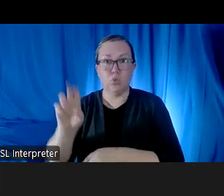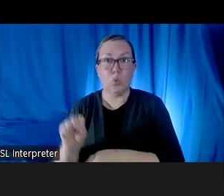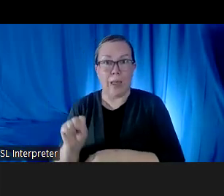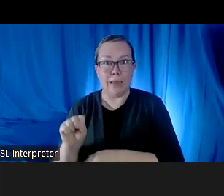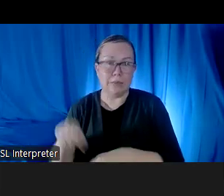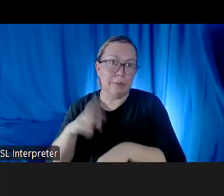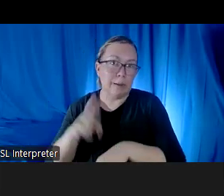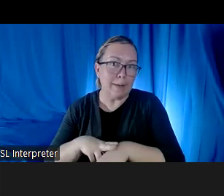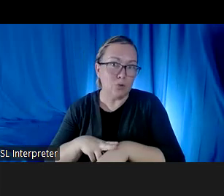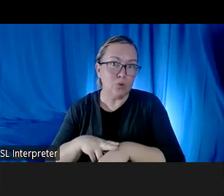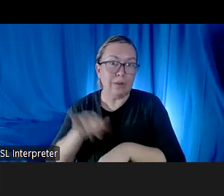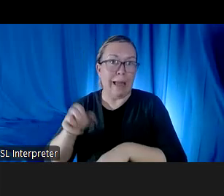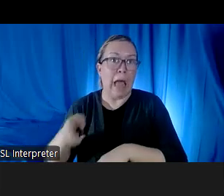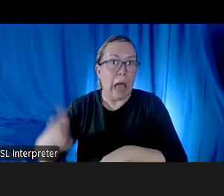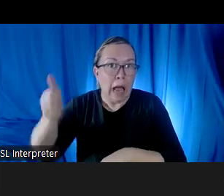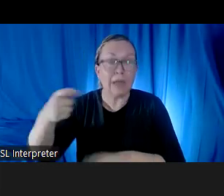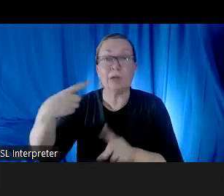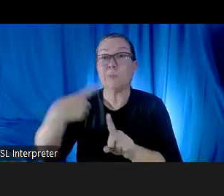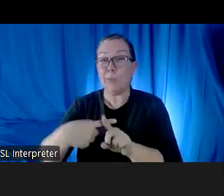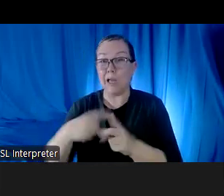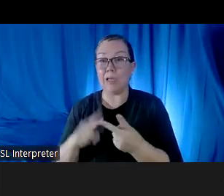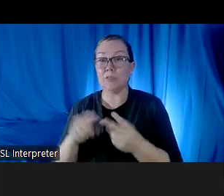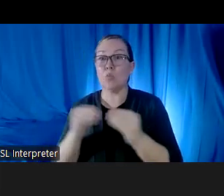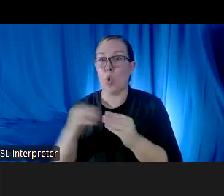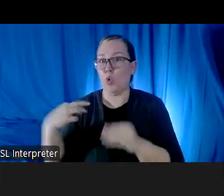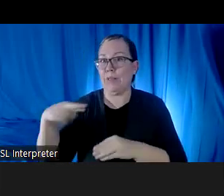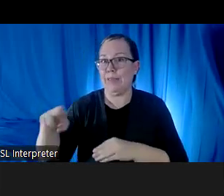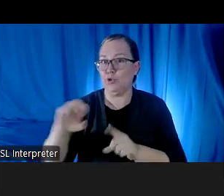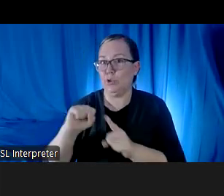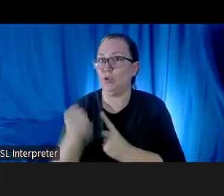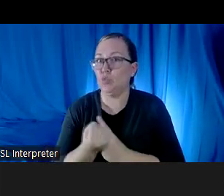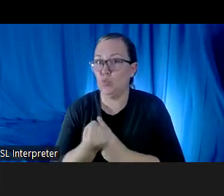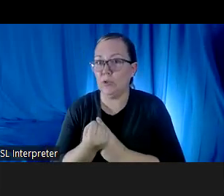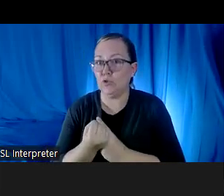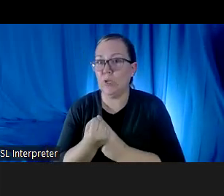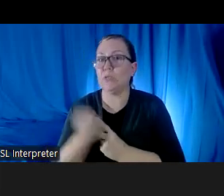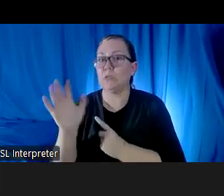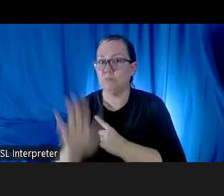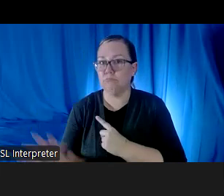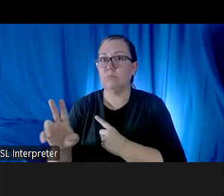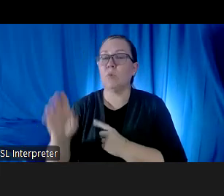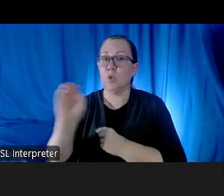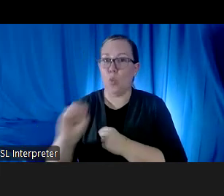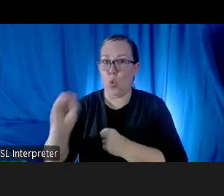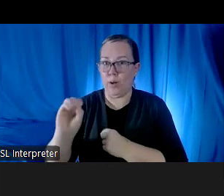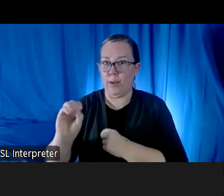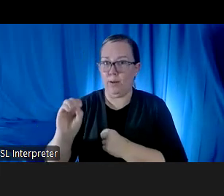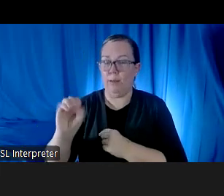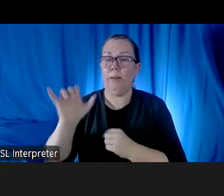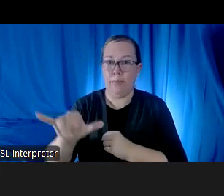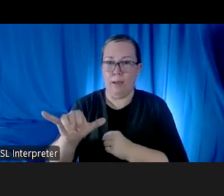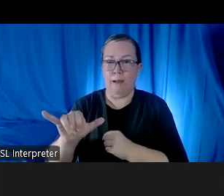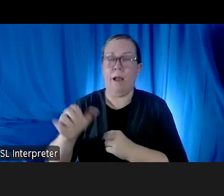nationally as a percentage, and more religion cases, base cases are filed in Oregon than on